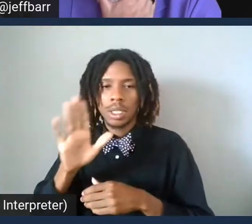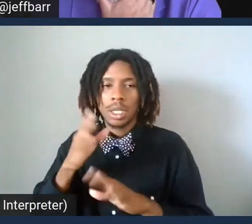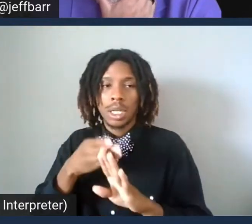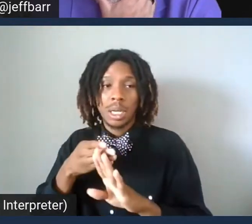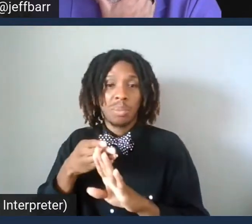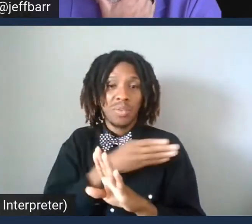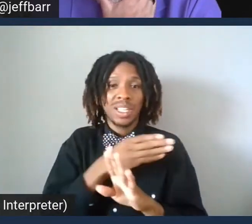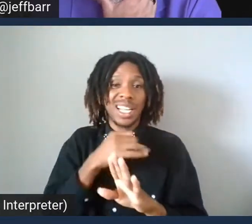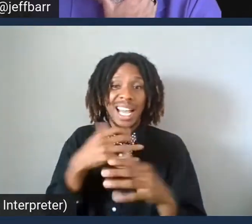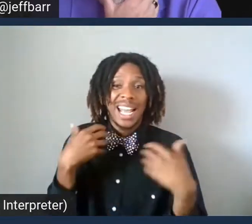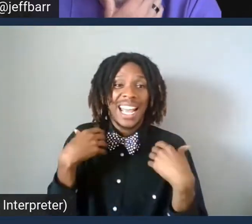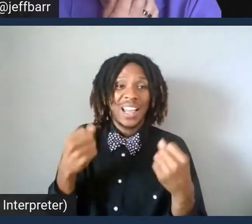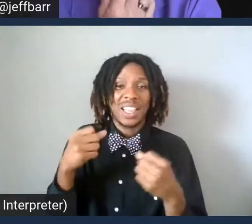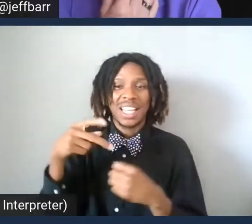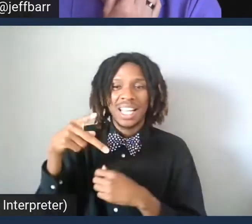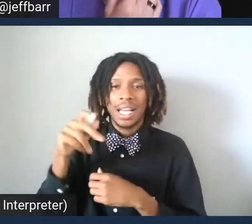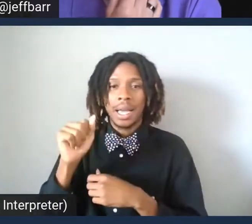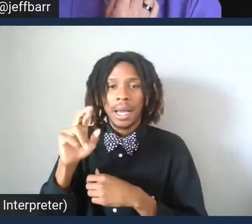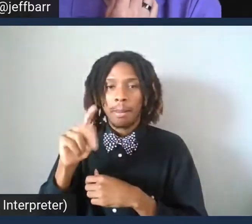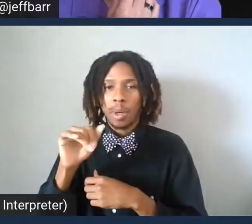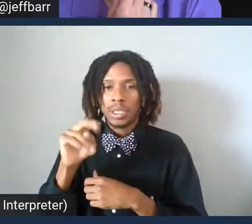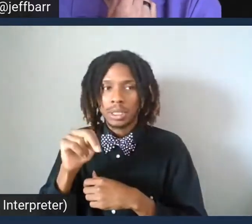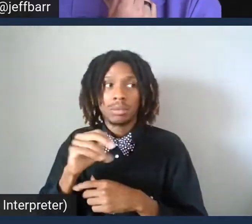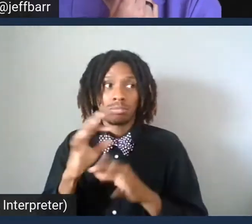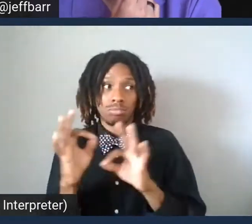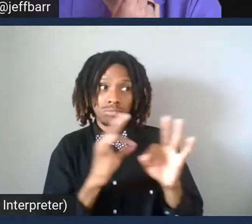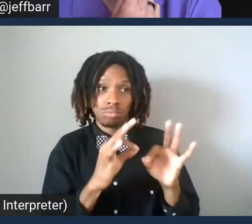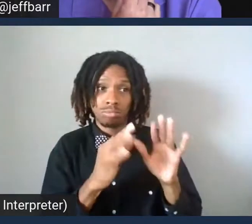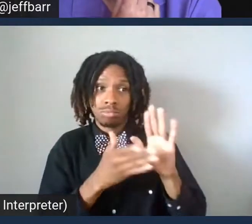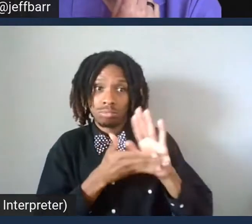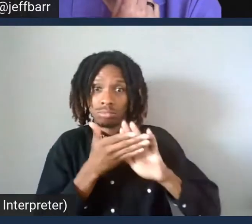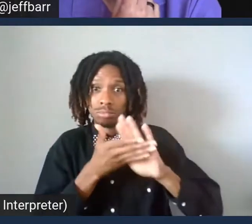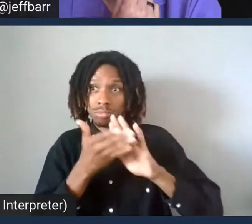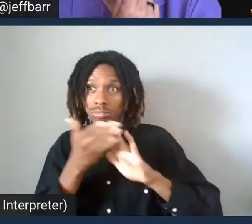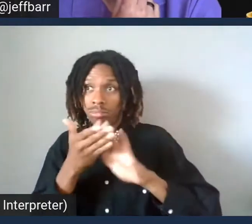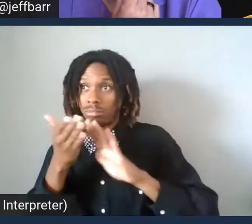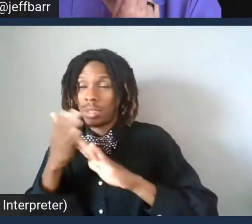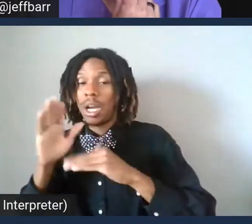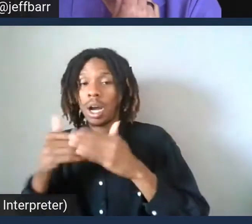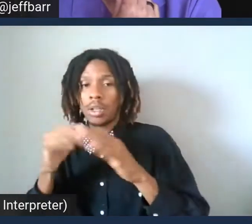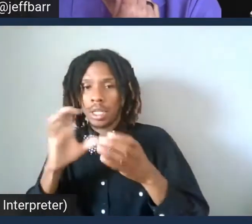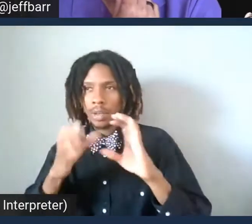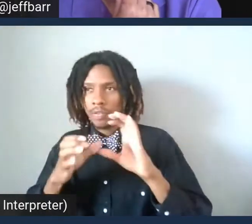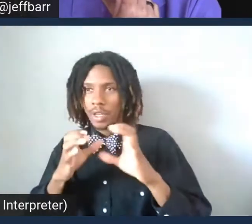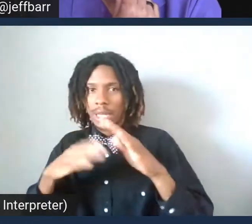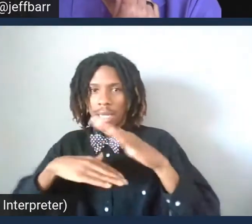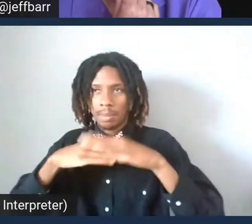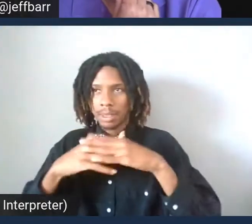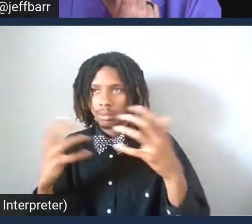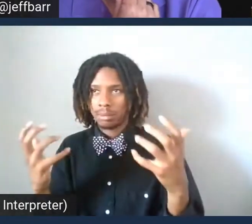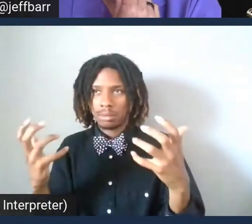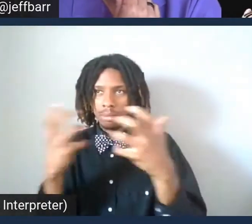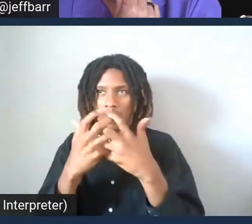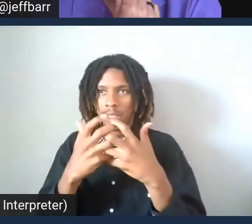unhealthy partition is back up and all the configuration capacity is matched with all the